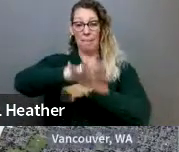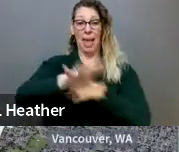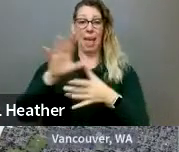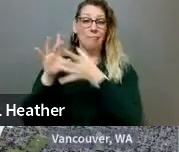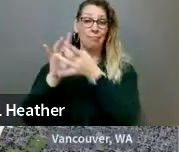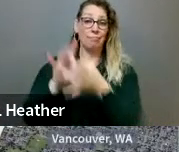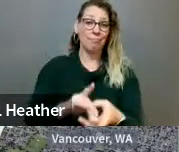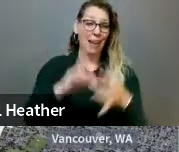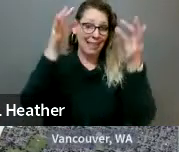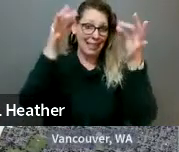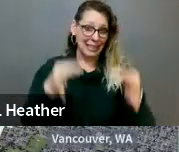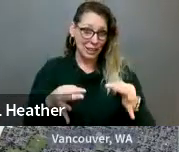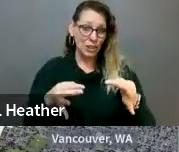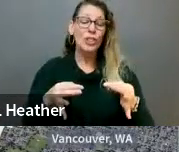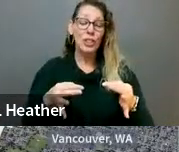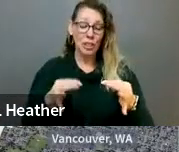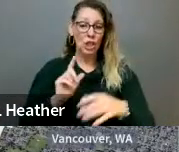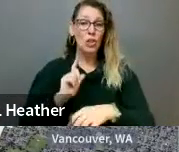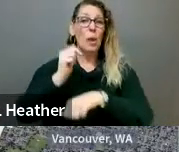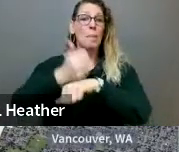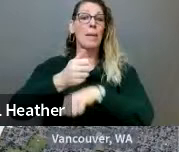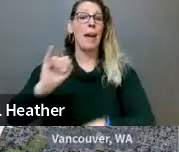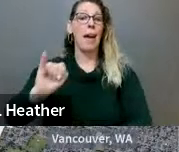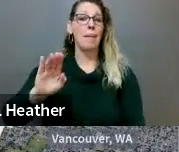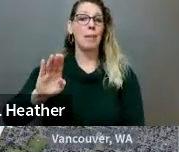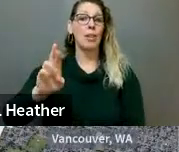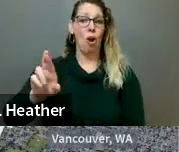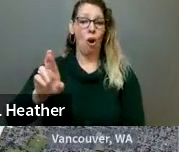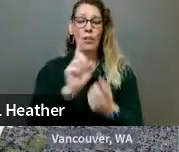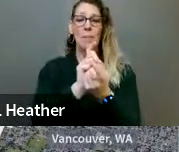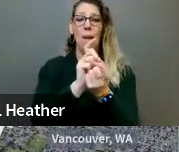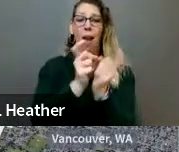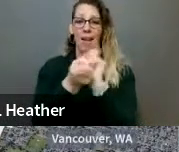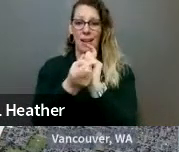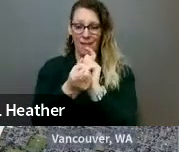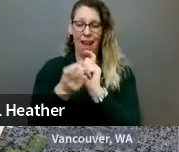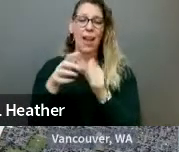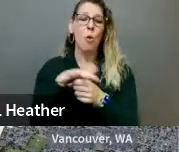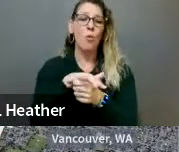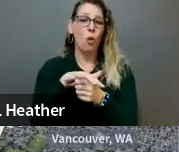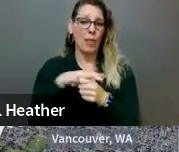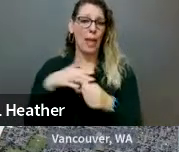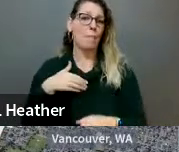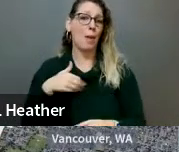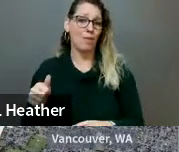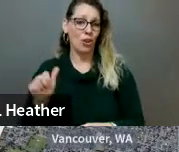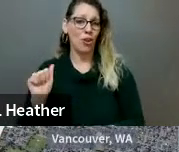with decisions to implement IBR's modified locally preferred alternative.